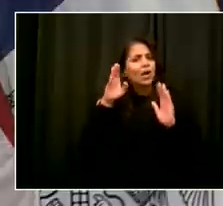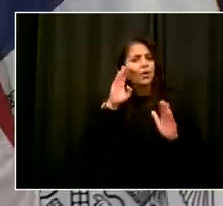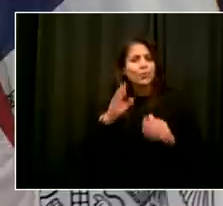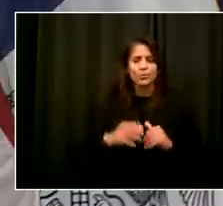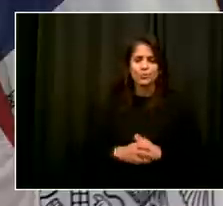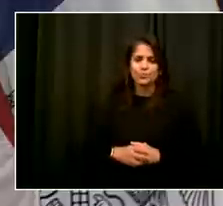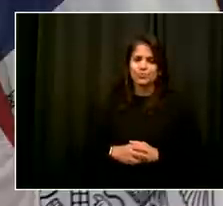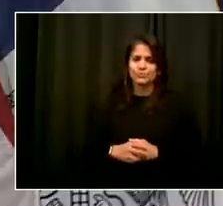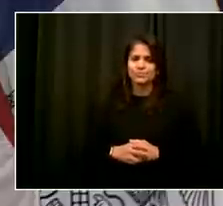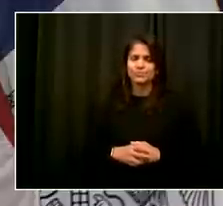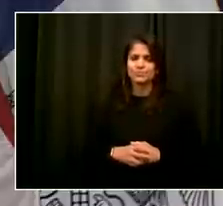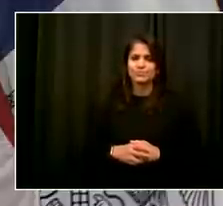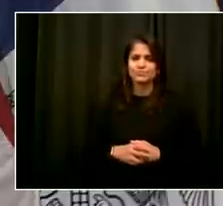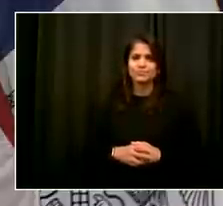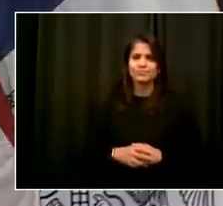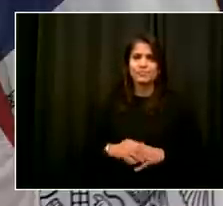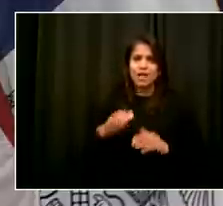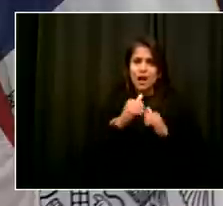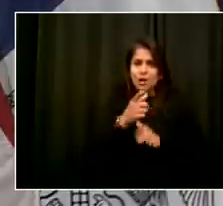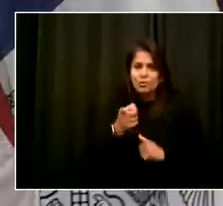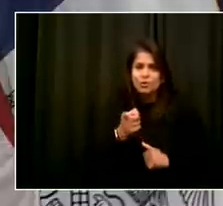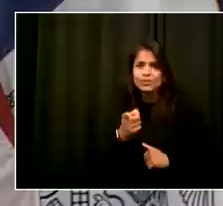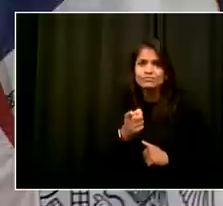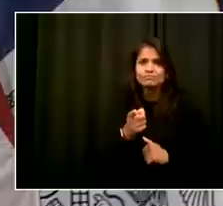Hey, Abu. How are you? Hey, Abu. How you doing?